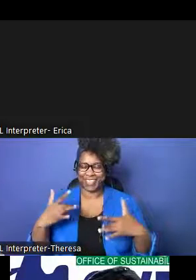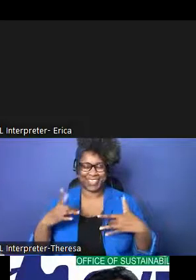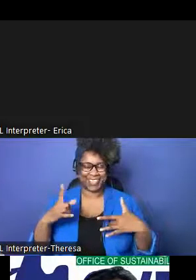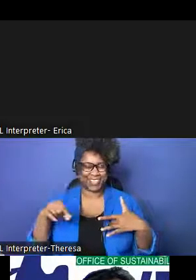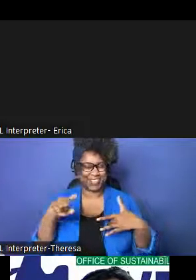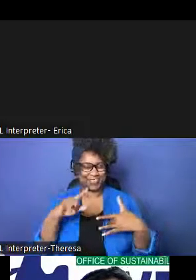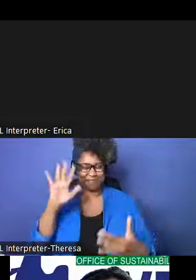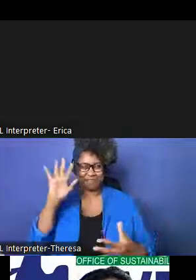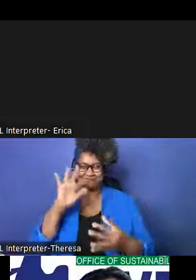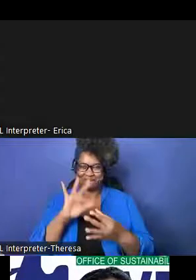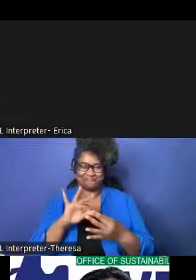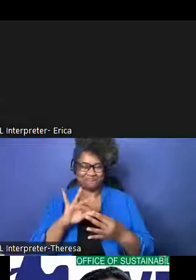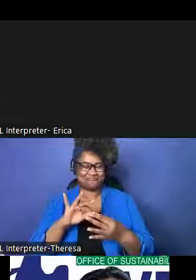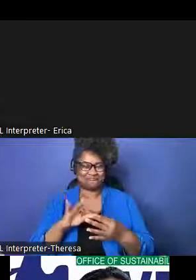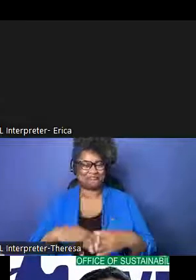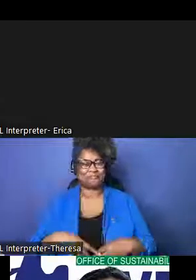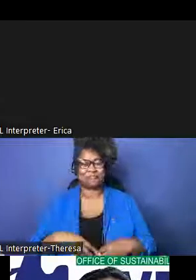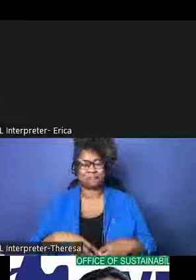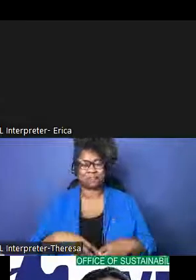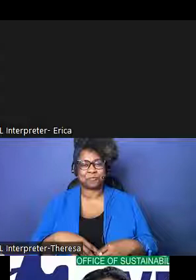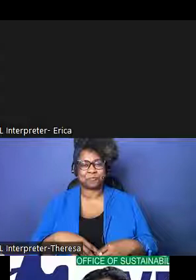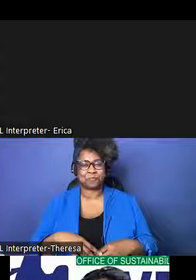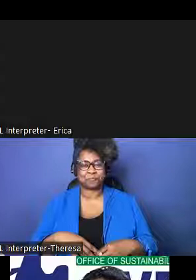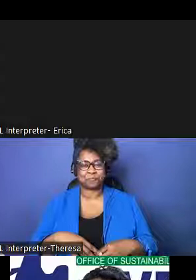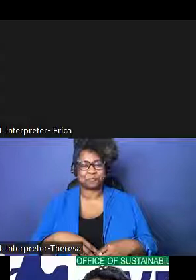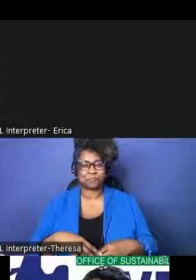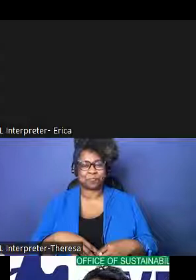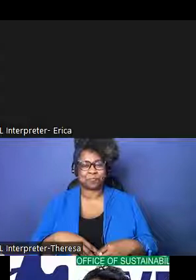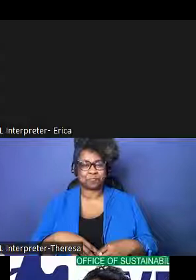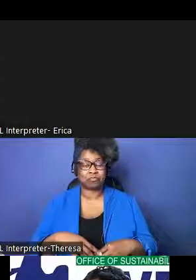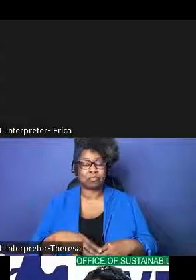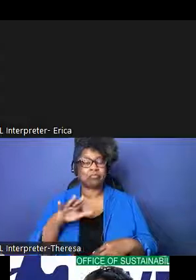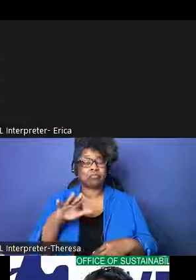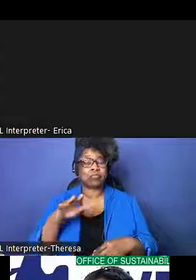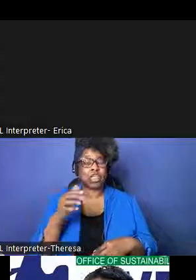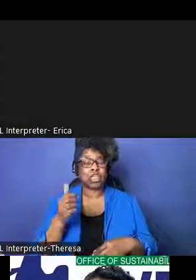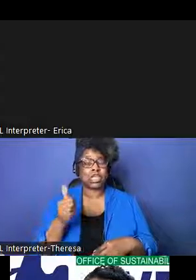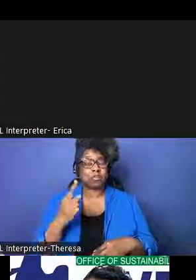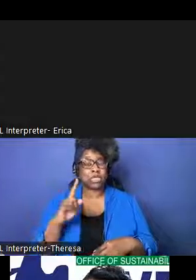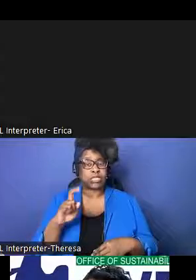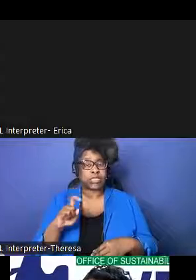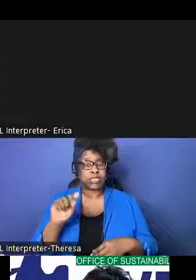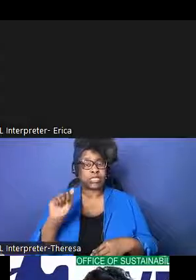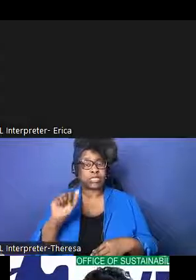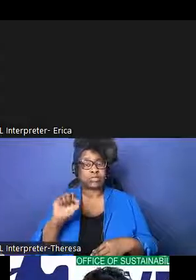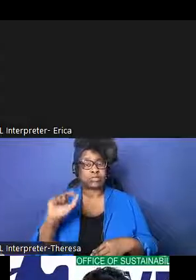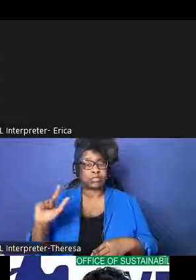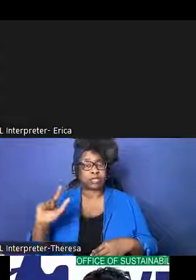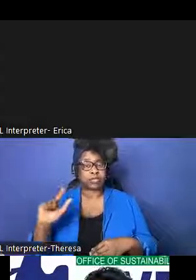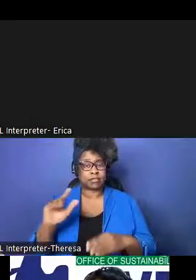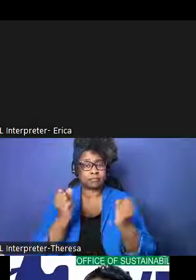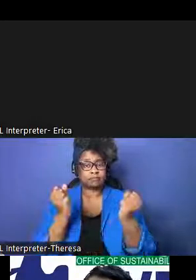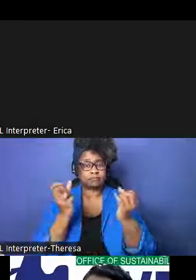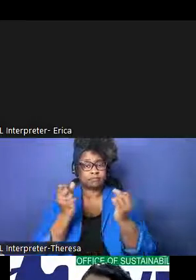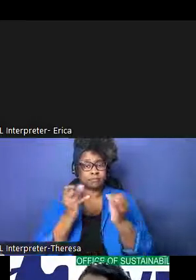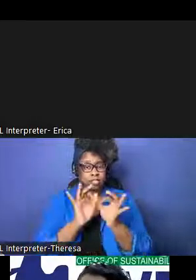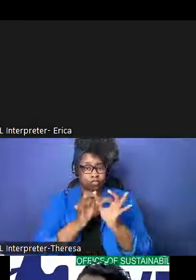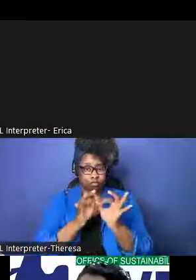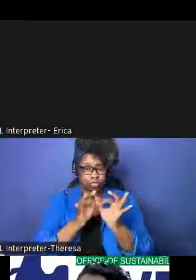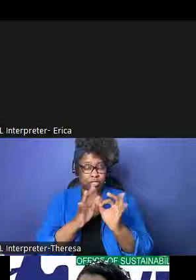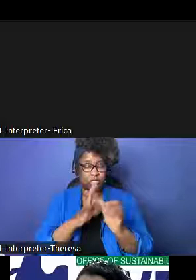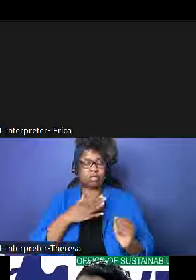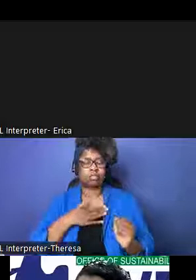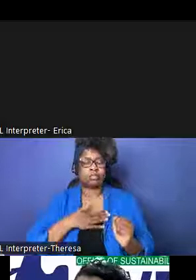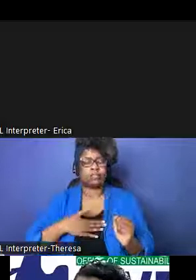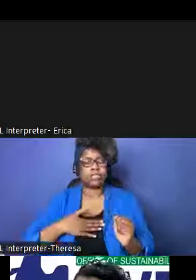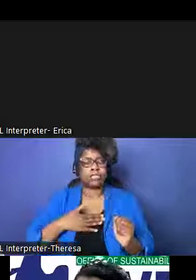here. The note for anyone who is needing American Sign Language interpretation is to please